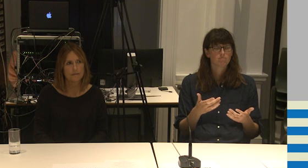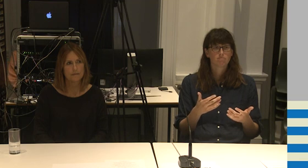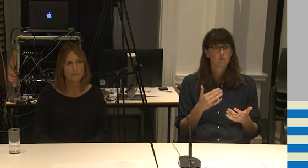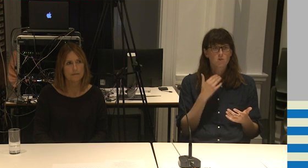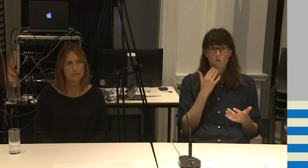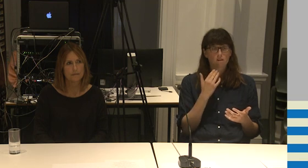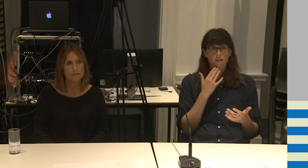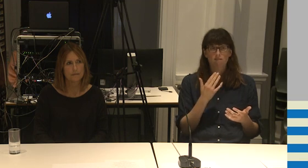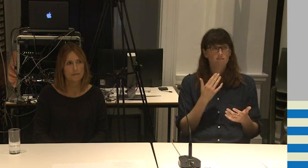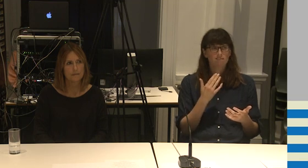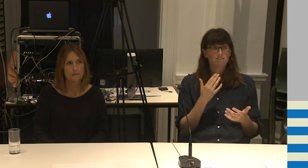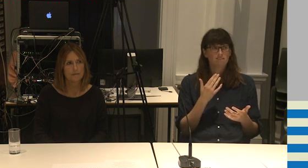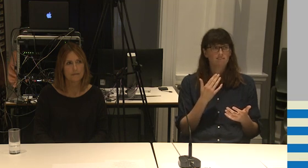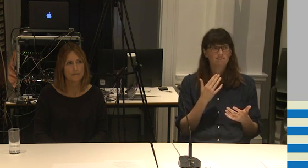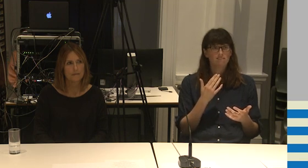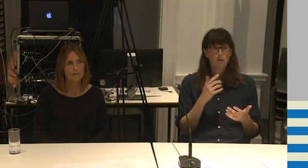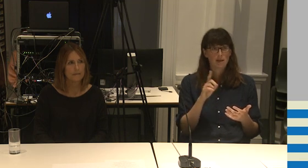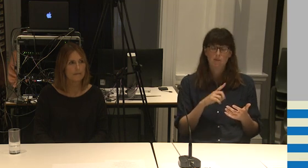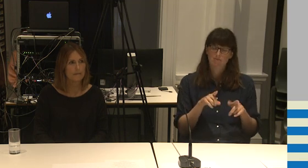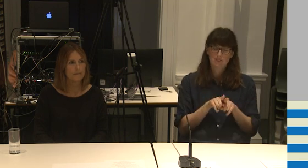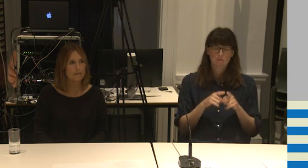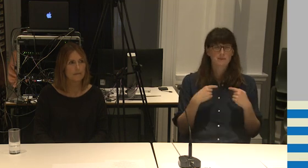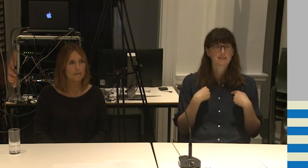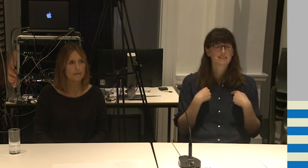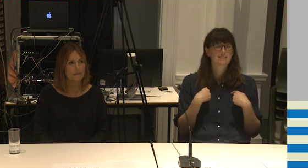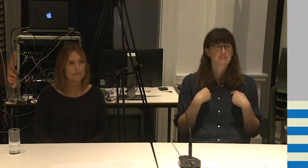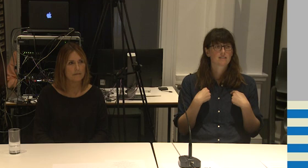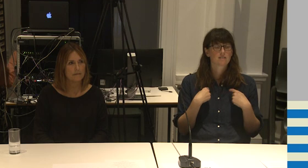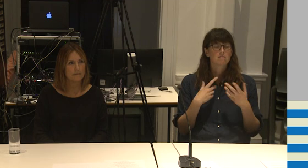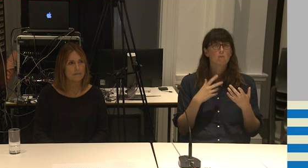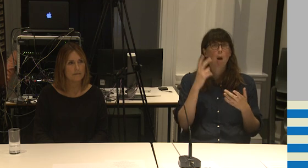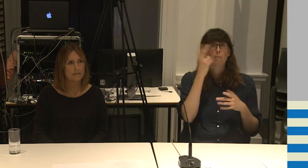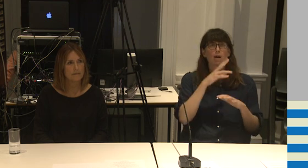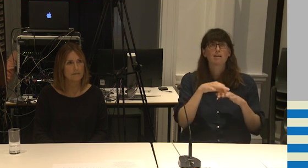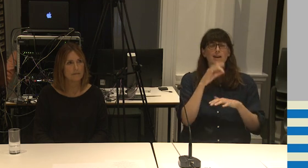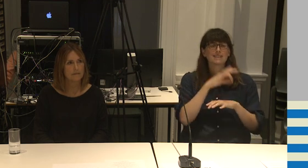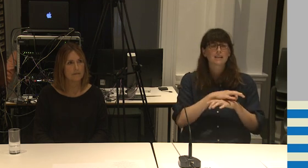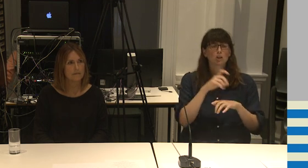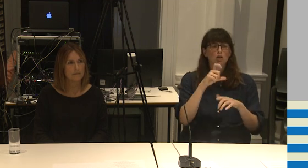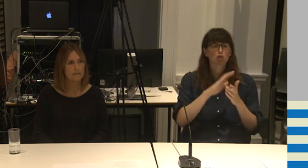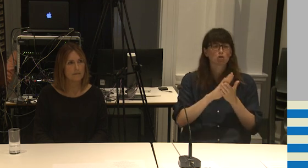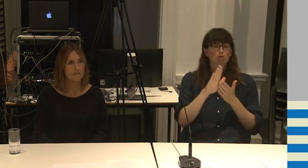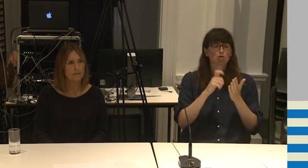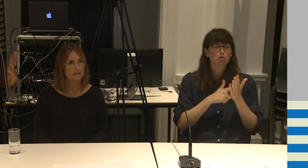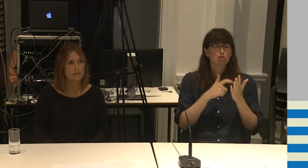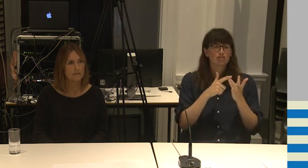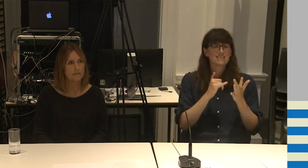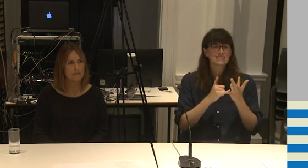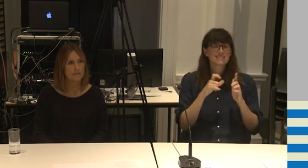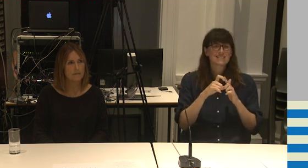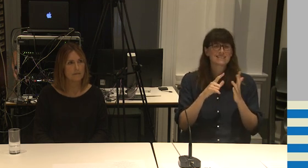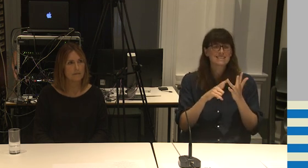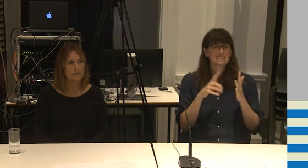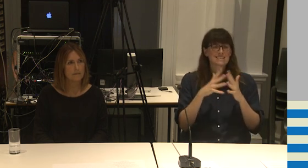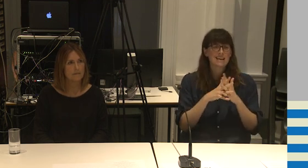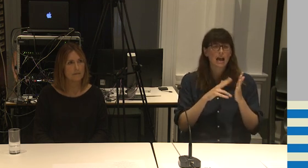just not enough of us. Like the most prominent blind architect is probably Chris Downey from the US,